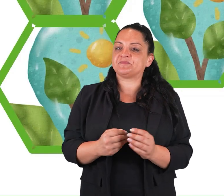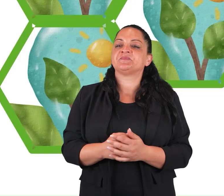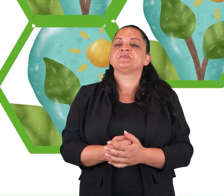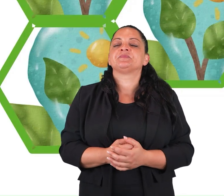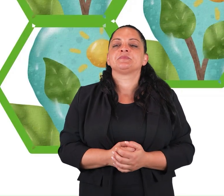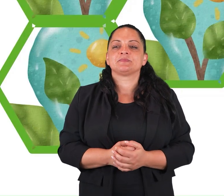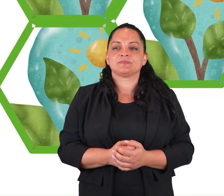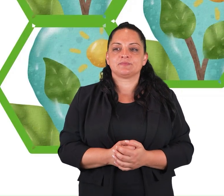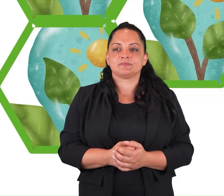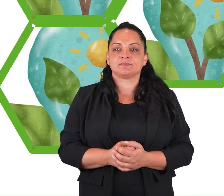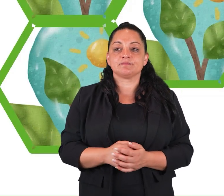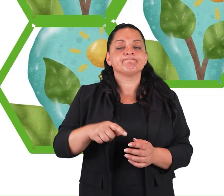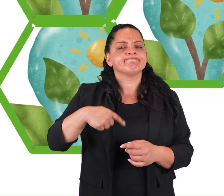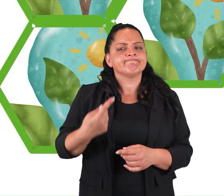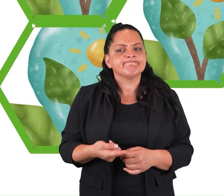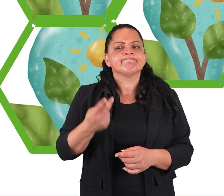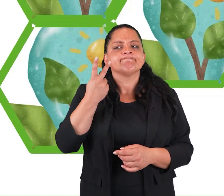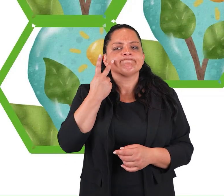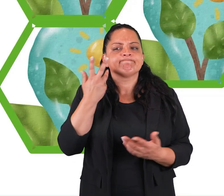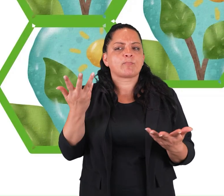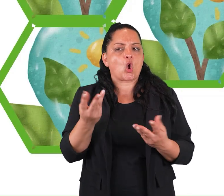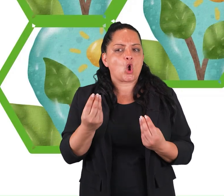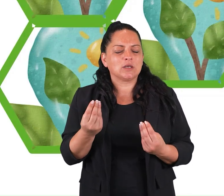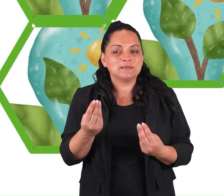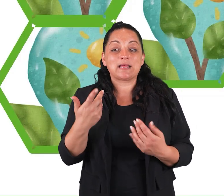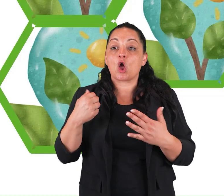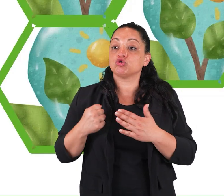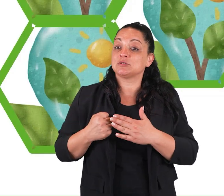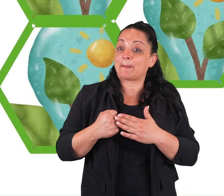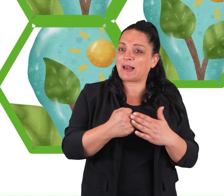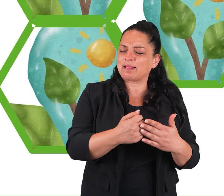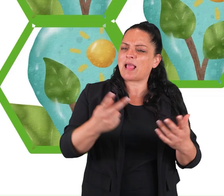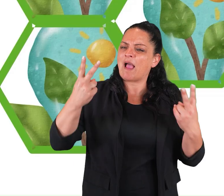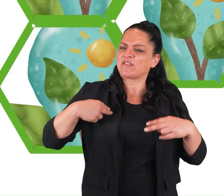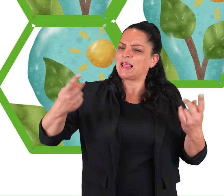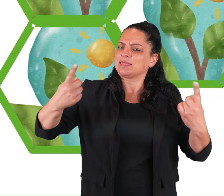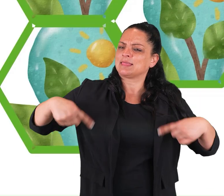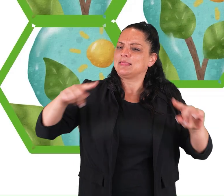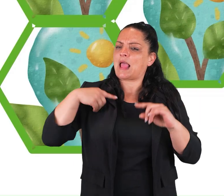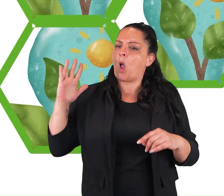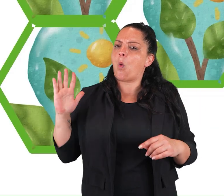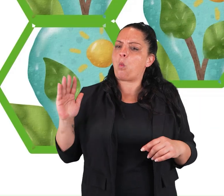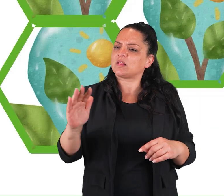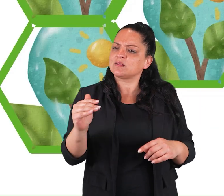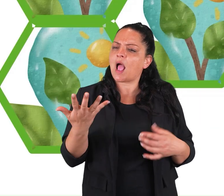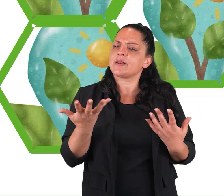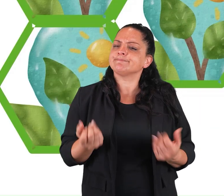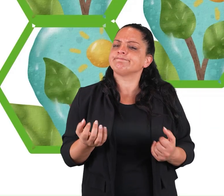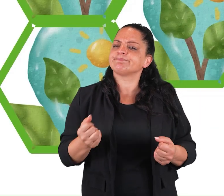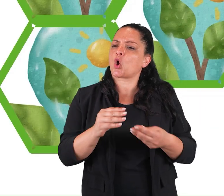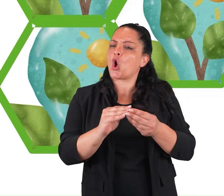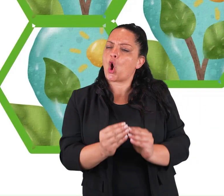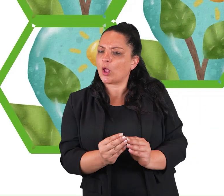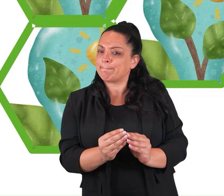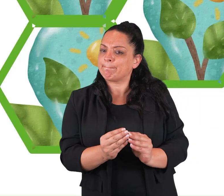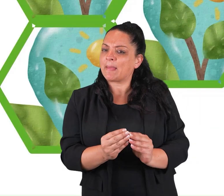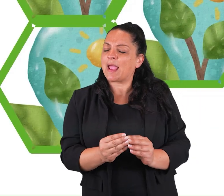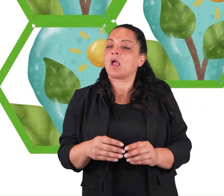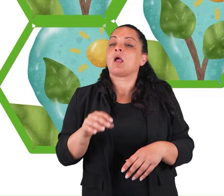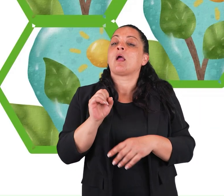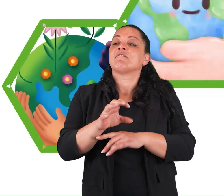protection. And then we'll see how sustainability applies in our daily life and in our professions and